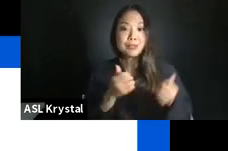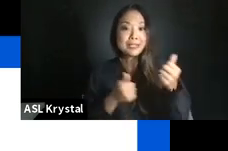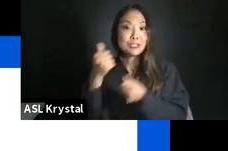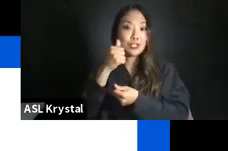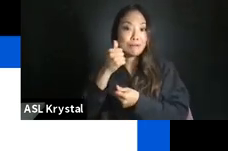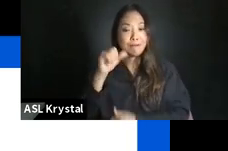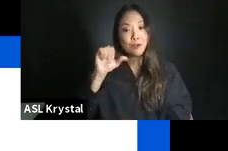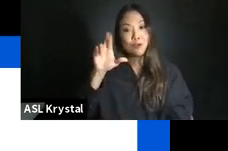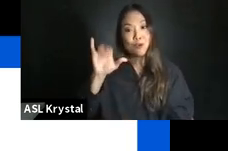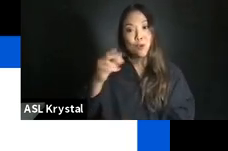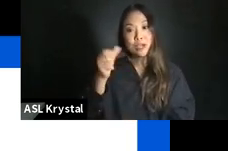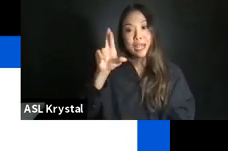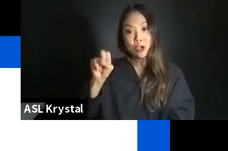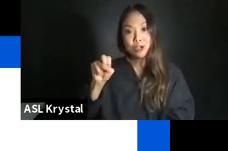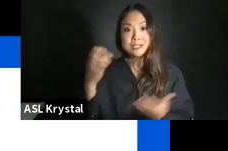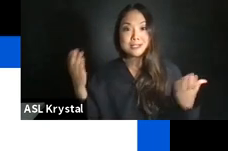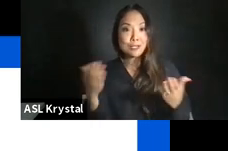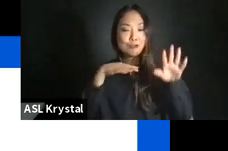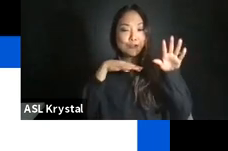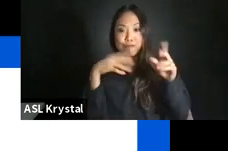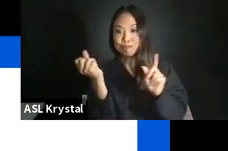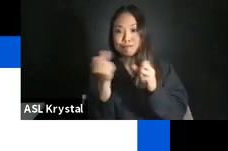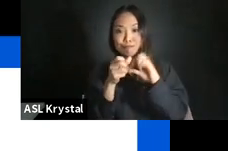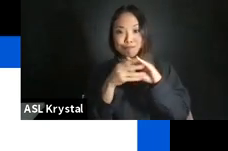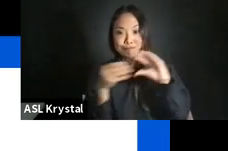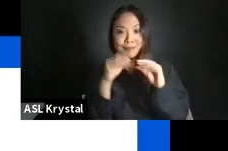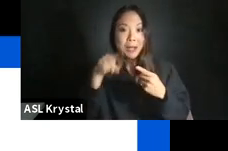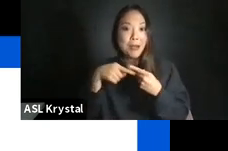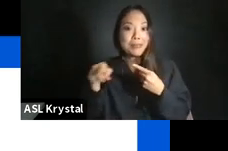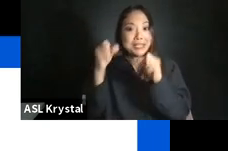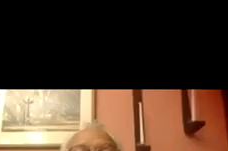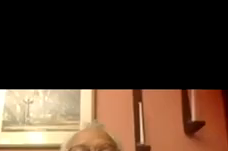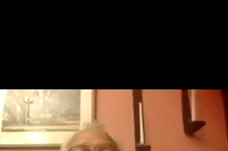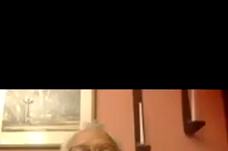more about these amazing educators and now i'll turn things over to corey